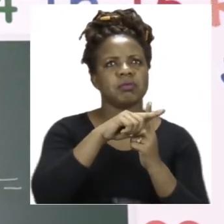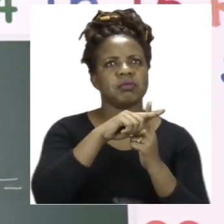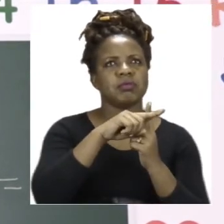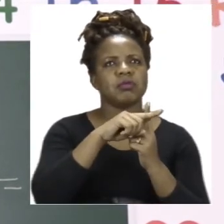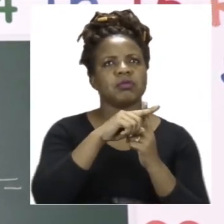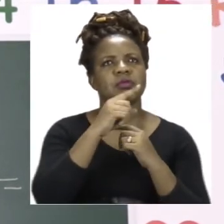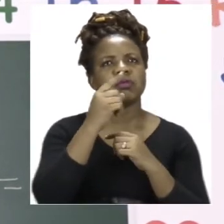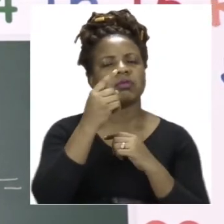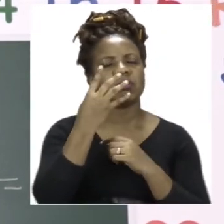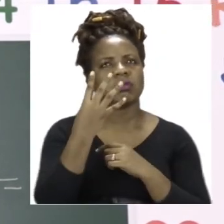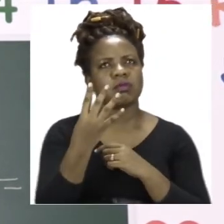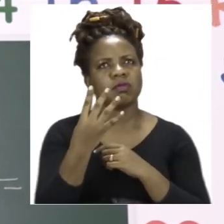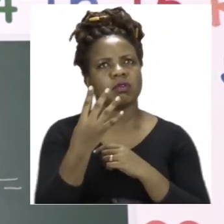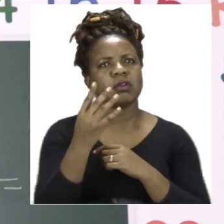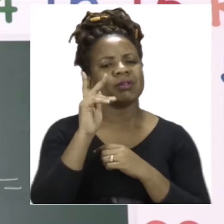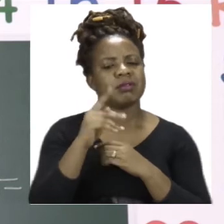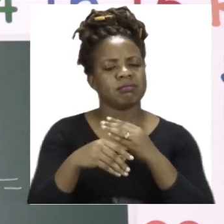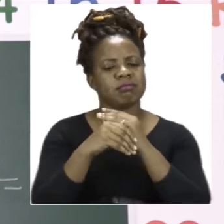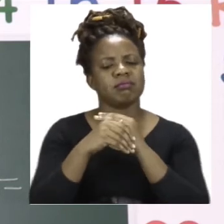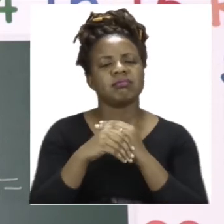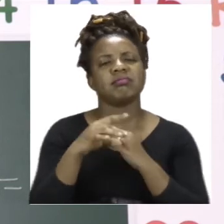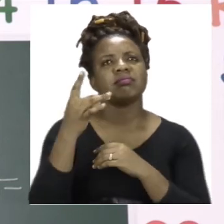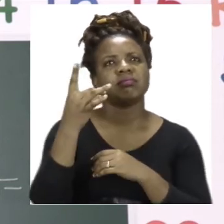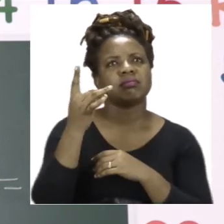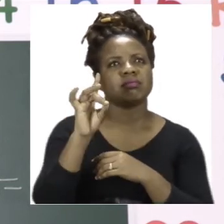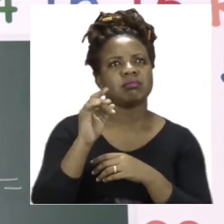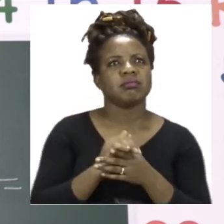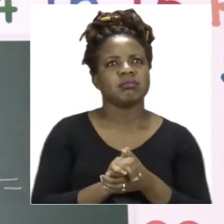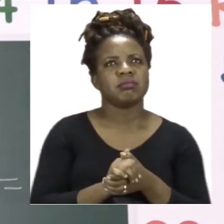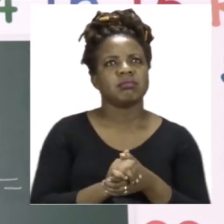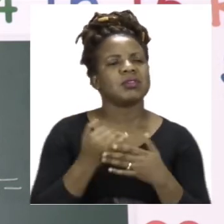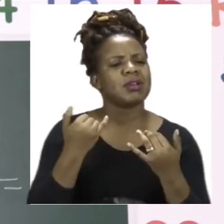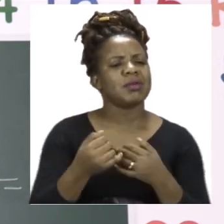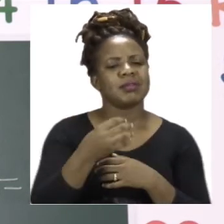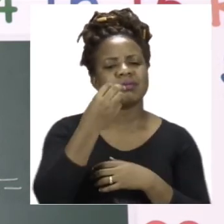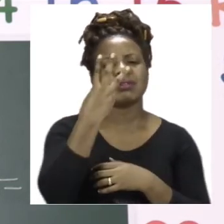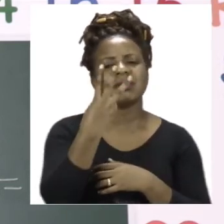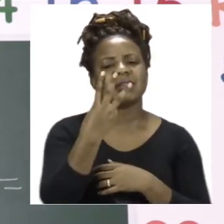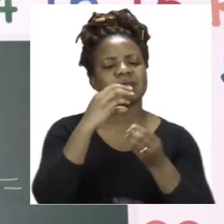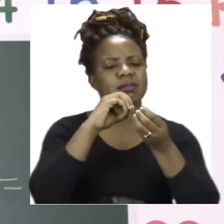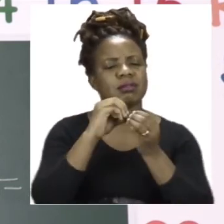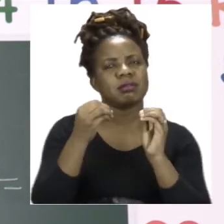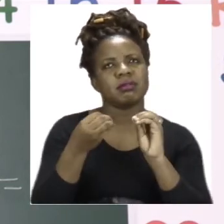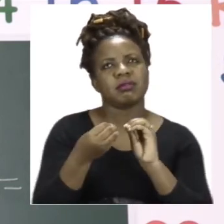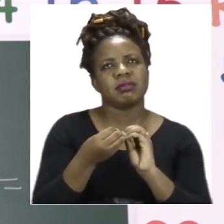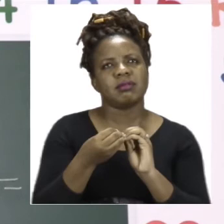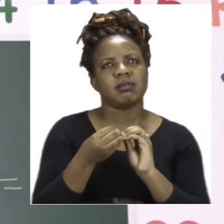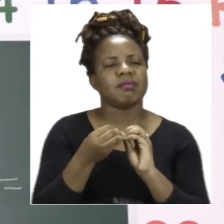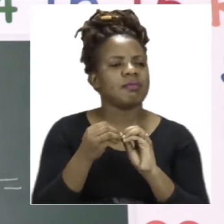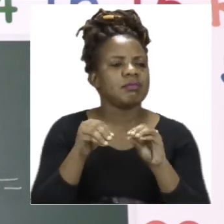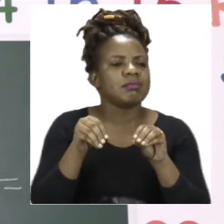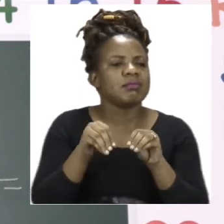number +8. Now, how are we going to do that with 3 numbers? Well, this is very, very simple, boys and